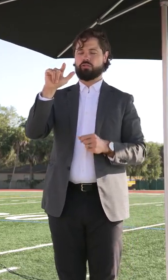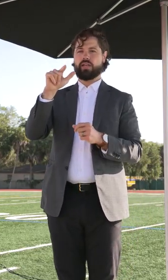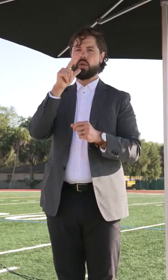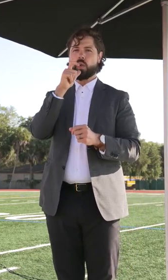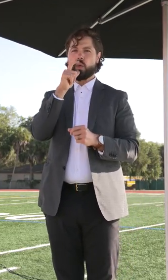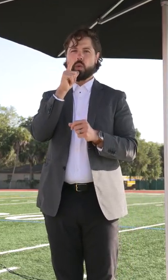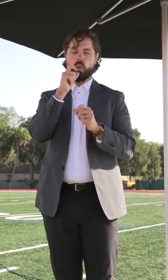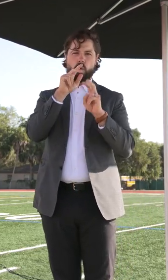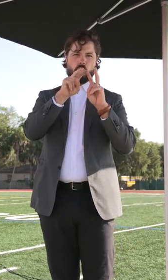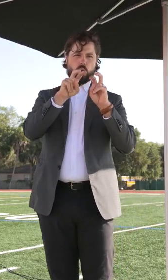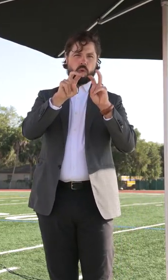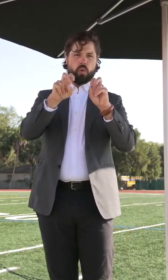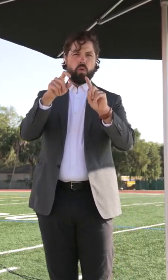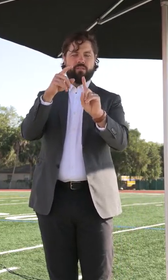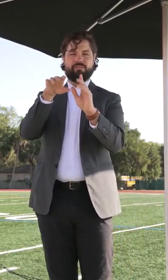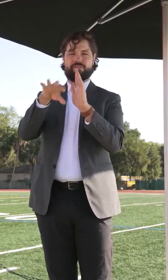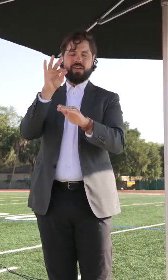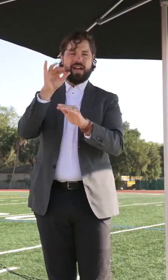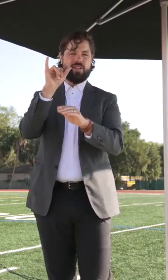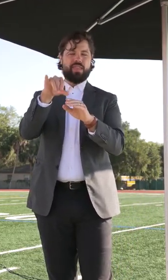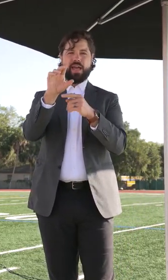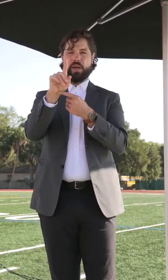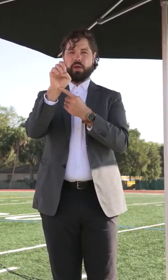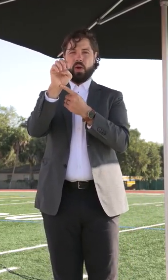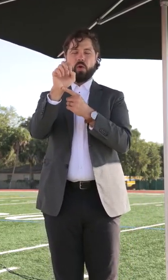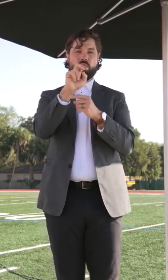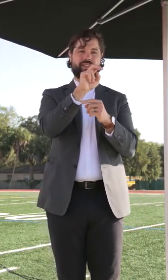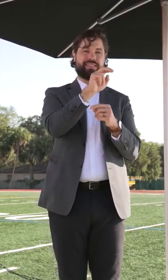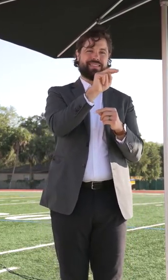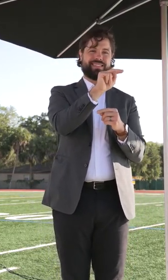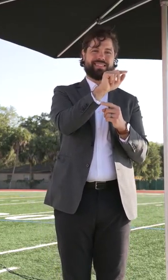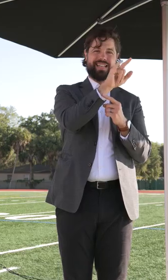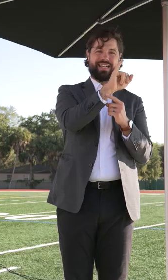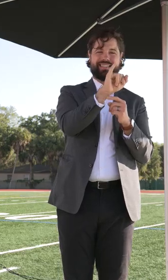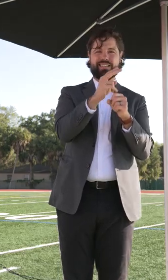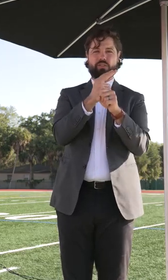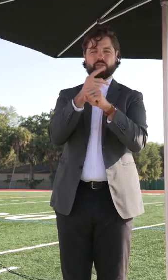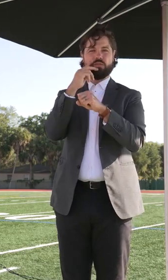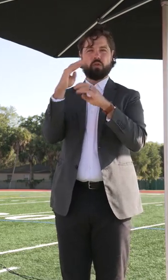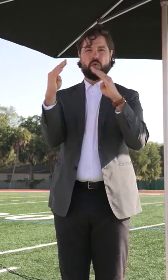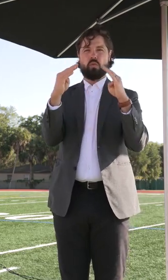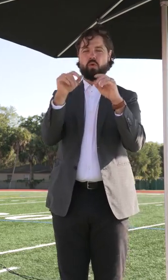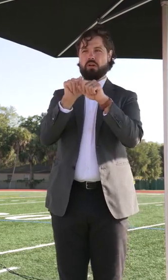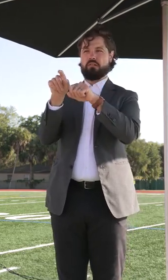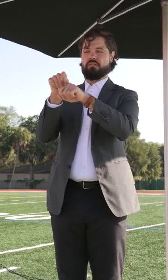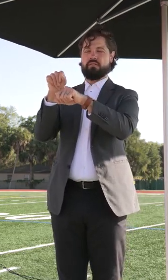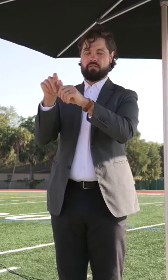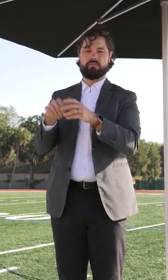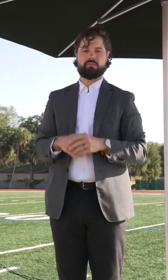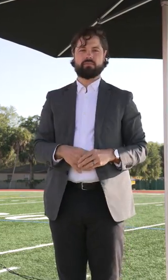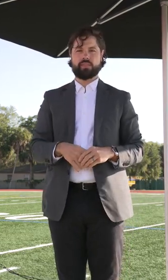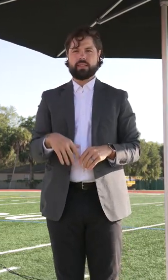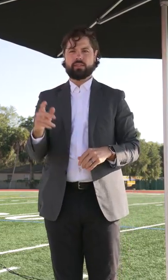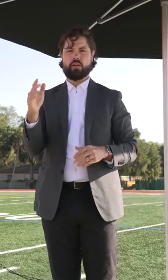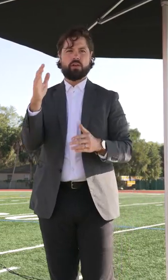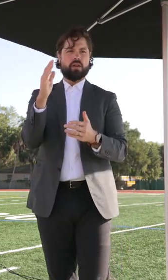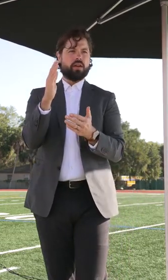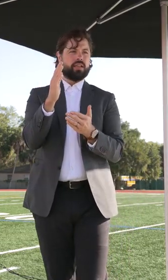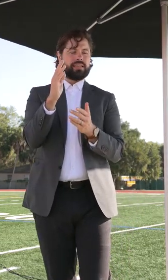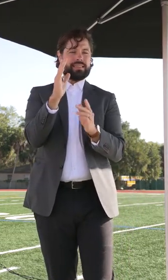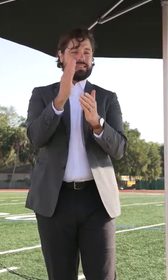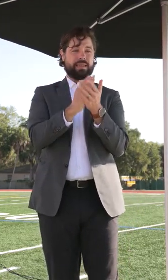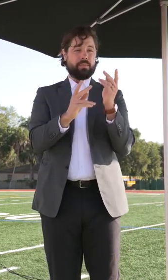World War II. Sometimes, it is the people no one imagines anything of who do the things no one can